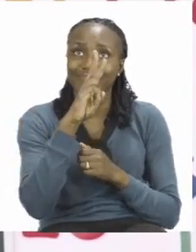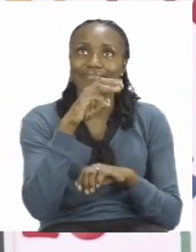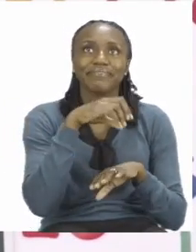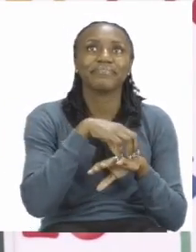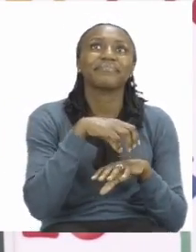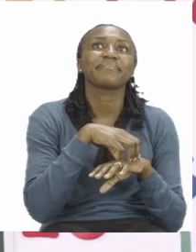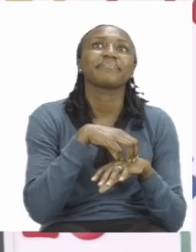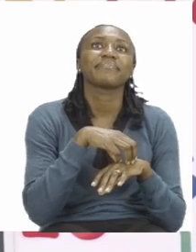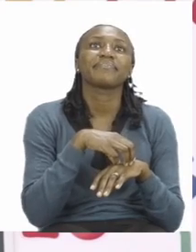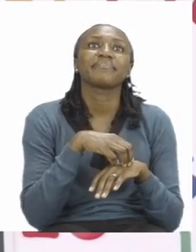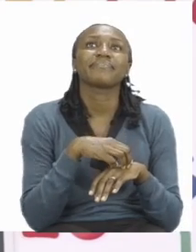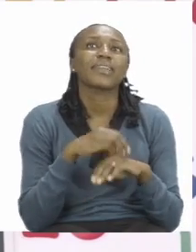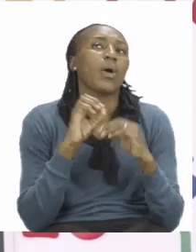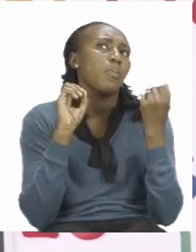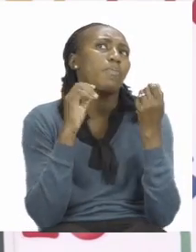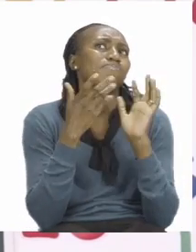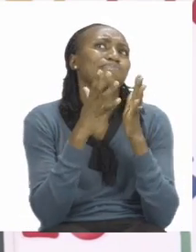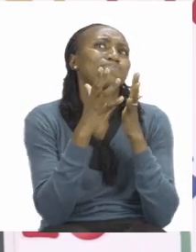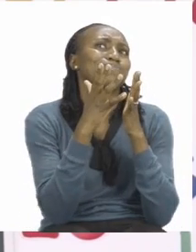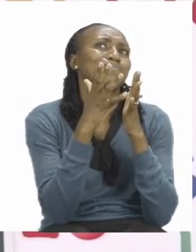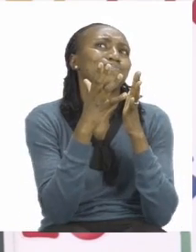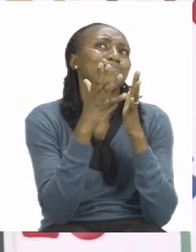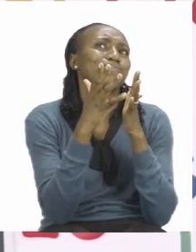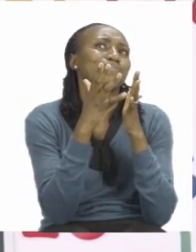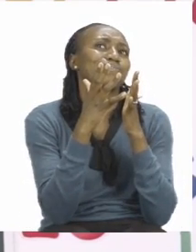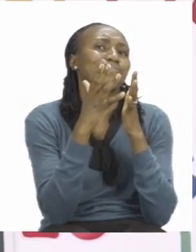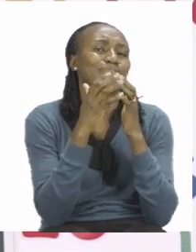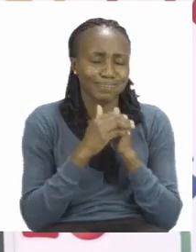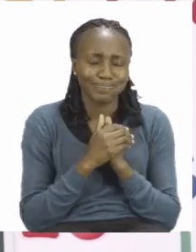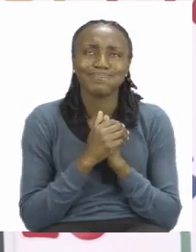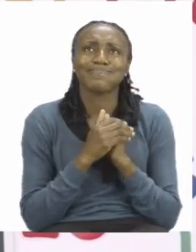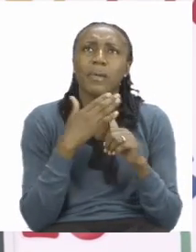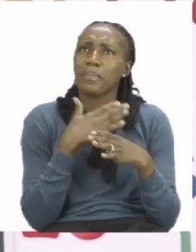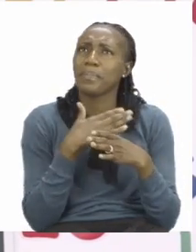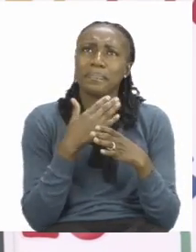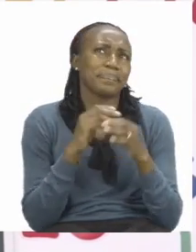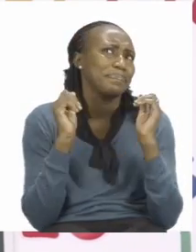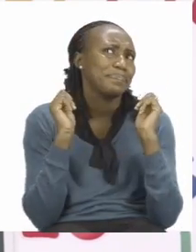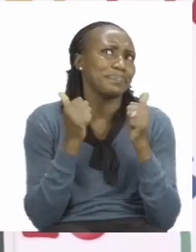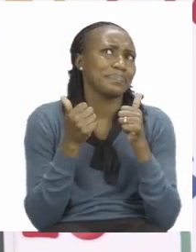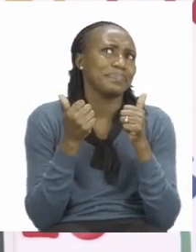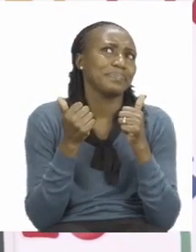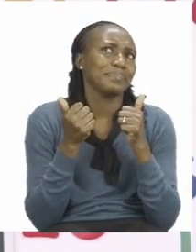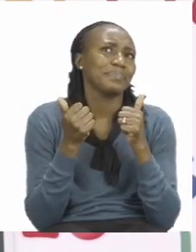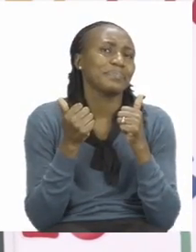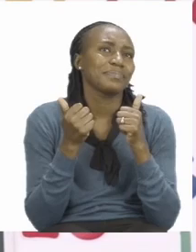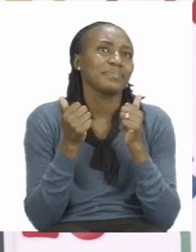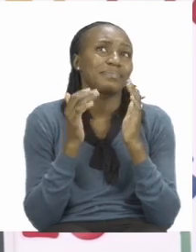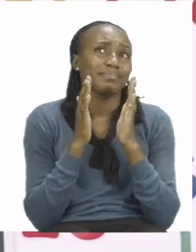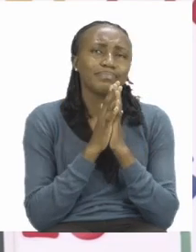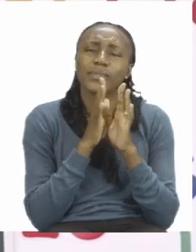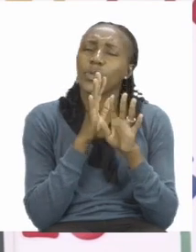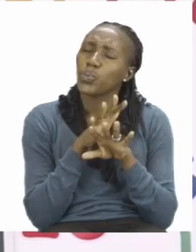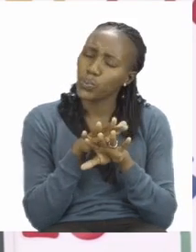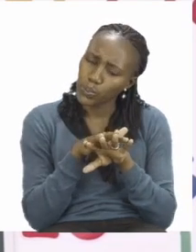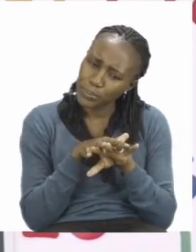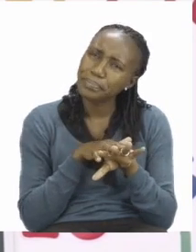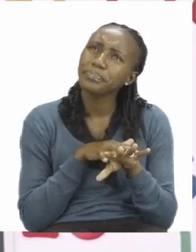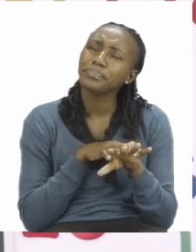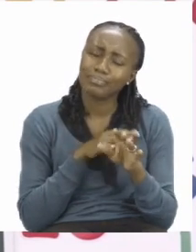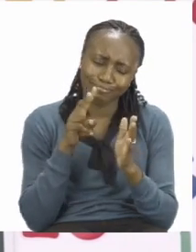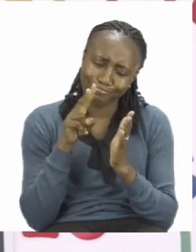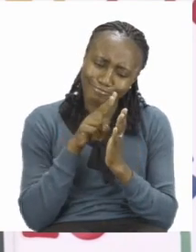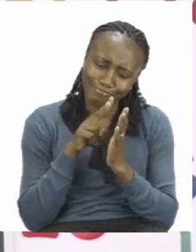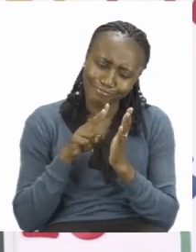cupcakes. Well done if you knew the answer. Good job. So, take your time with this one and